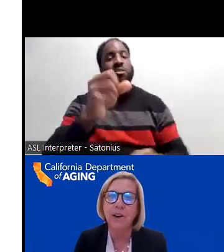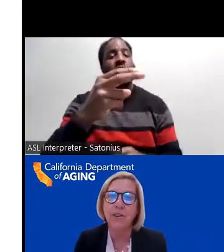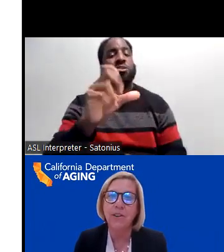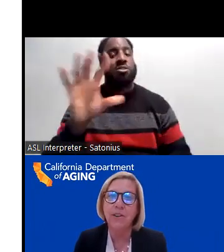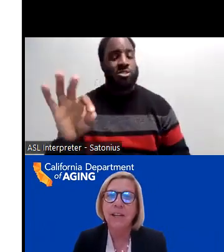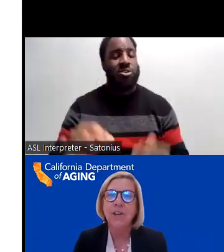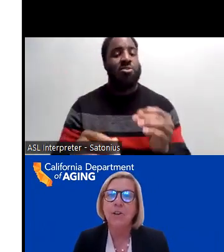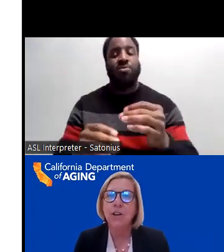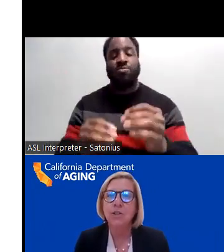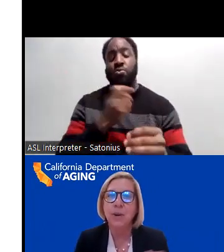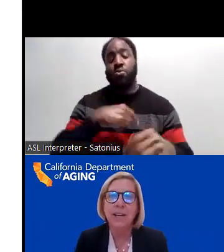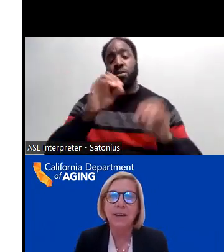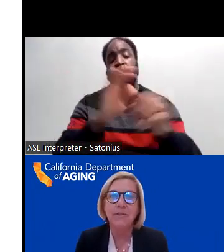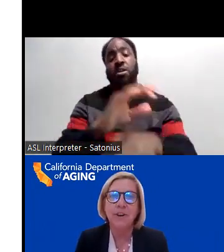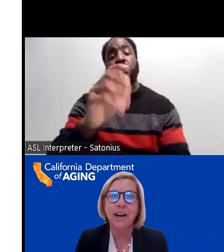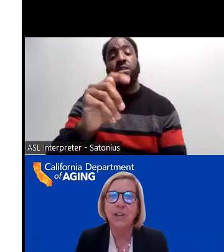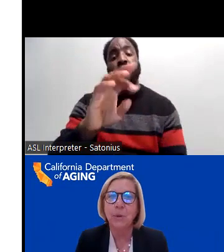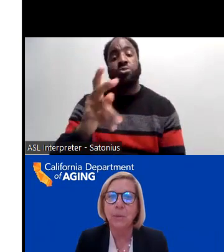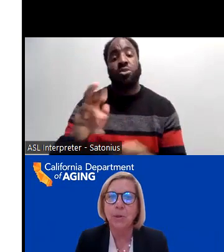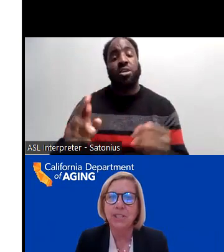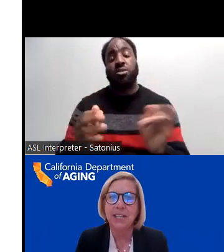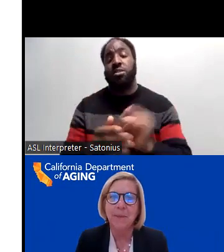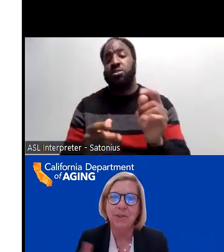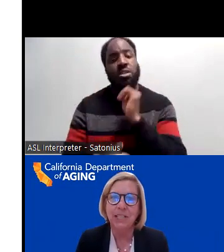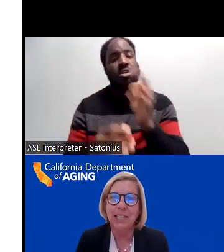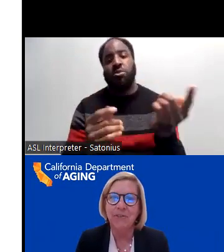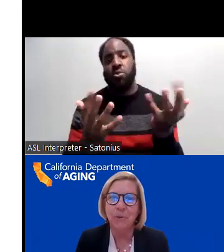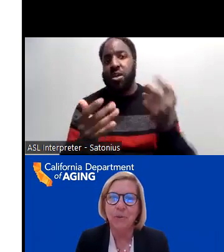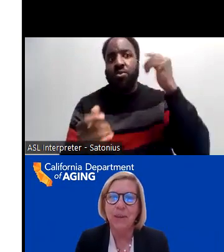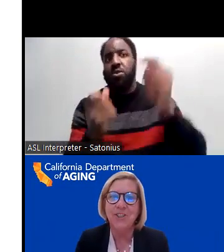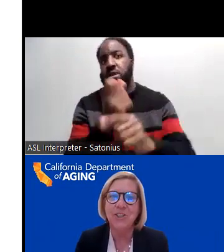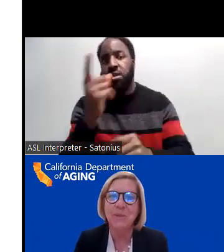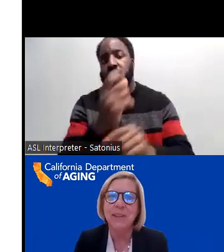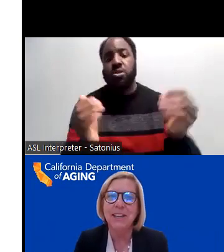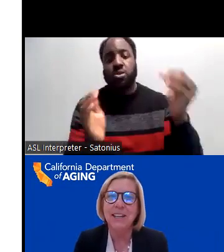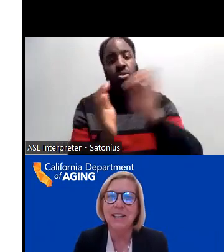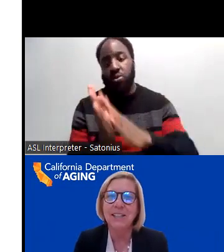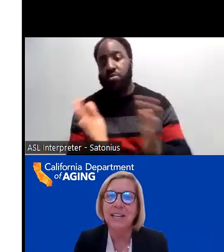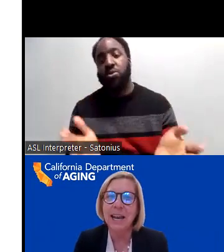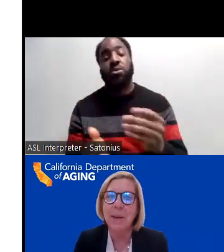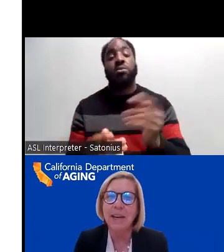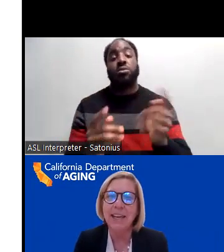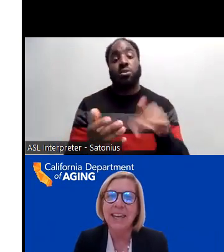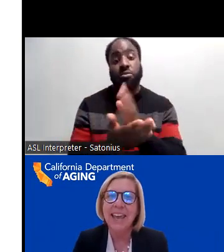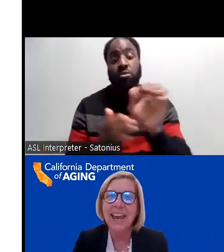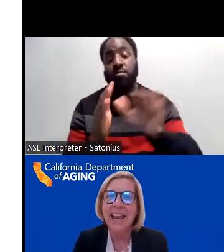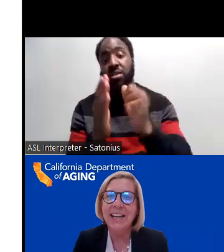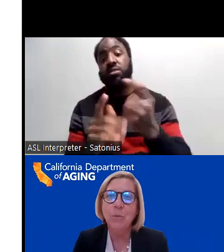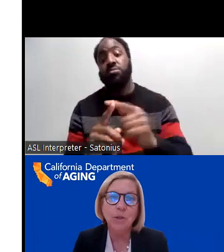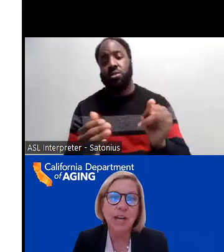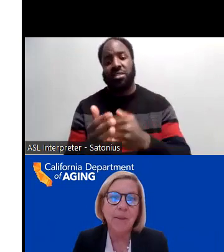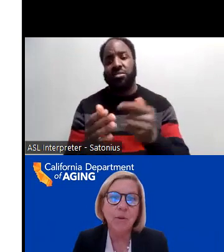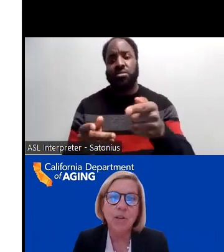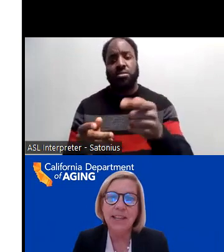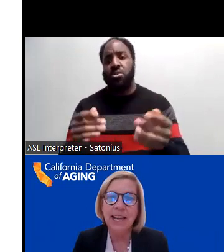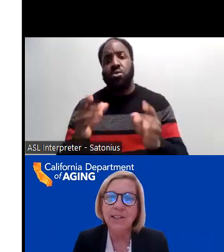the tracker, that you're not just waiting for annual reports to come out to leaf through the pages, but that it's dynamic, and in